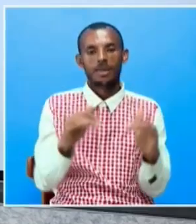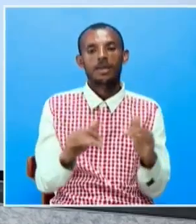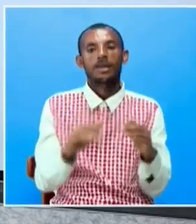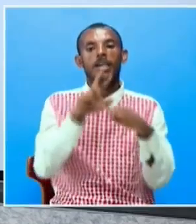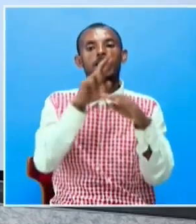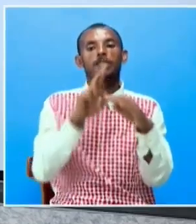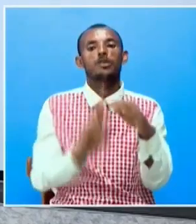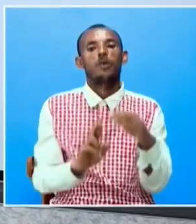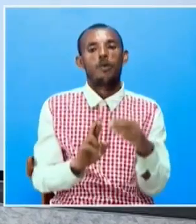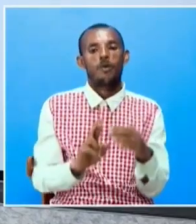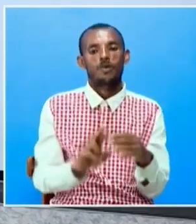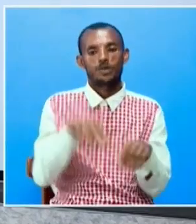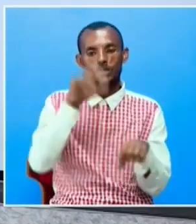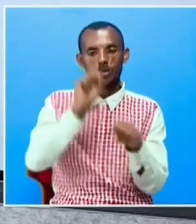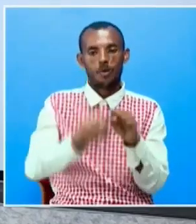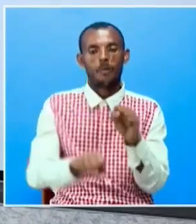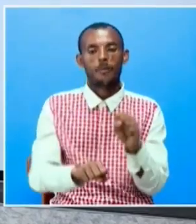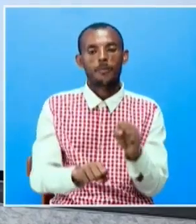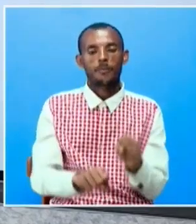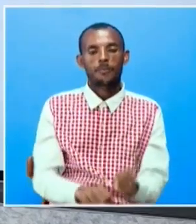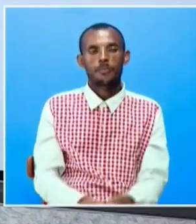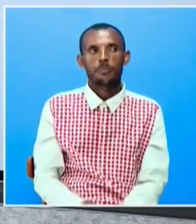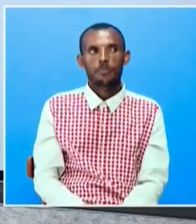ratio. So,